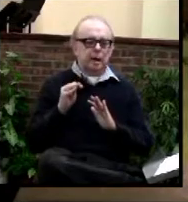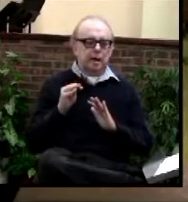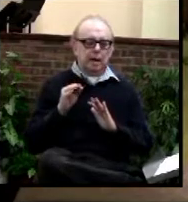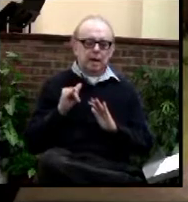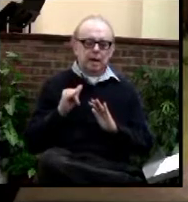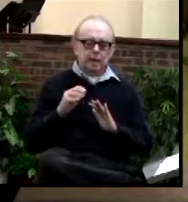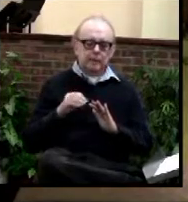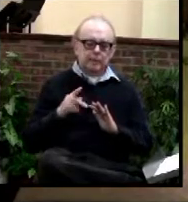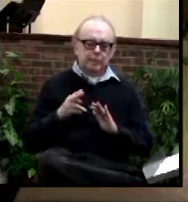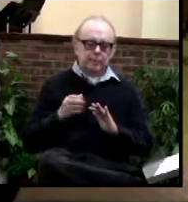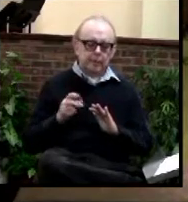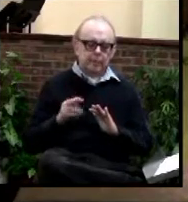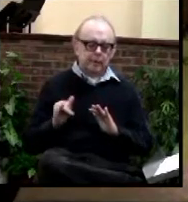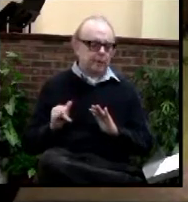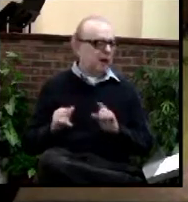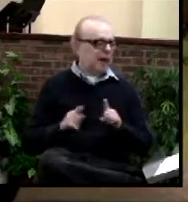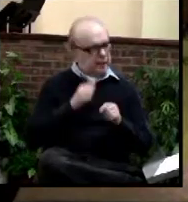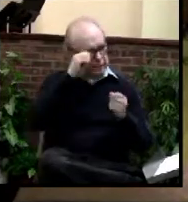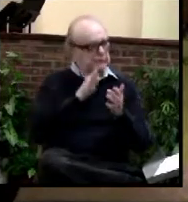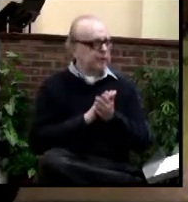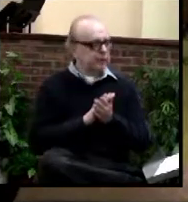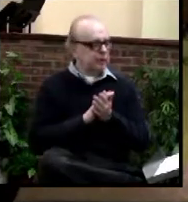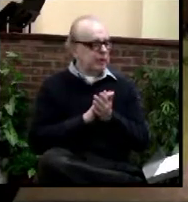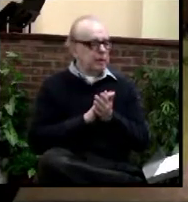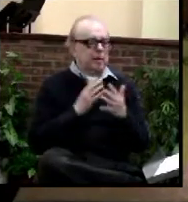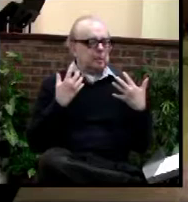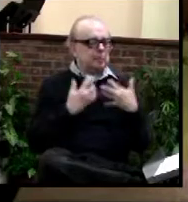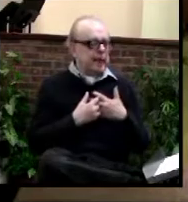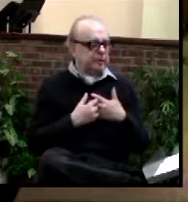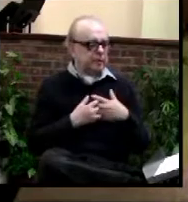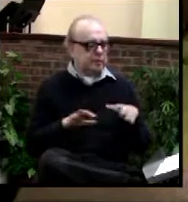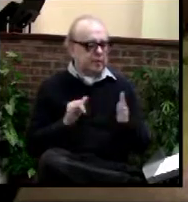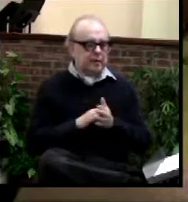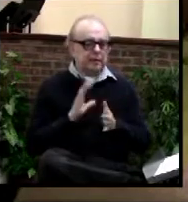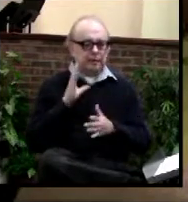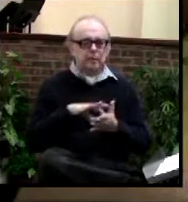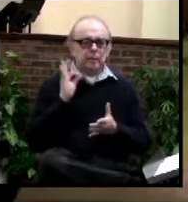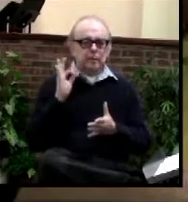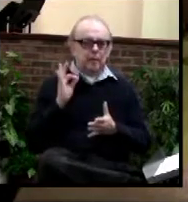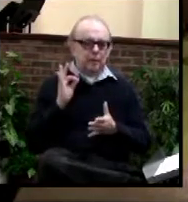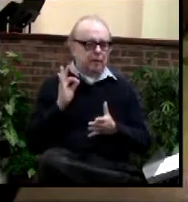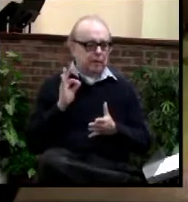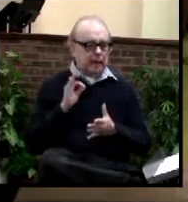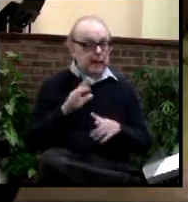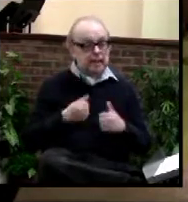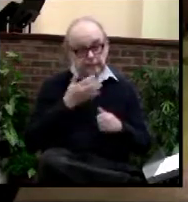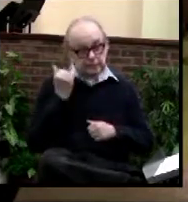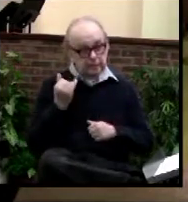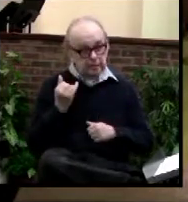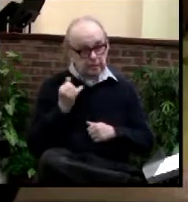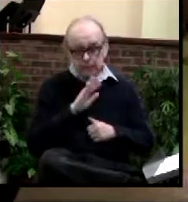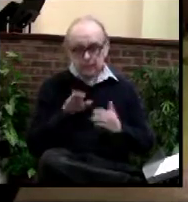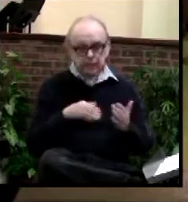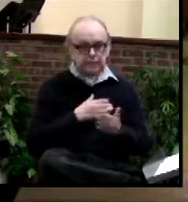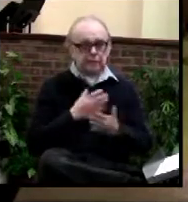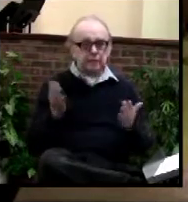believers, being in harmony. And when we do this, you'll find that life is a lot better in all of this, okay?